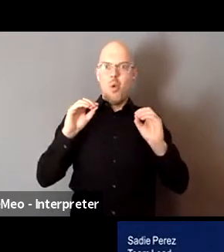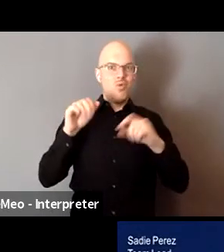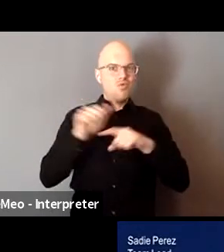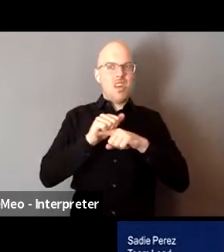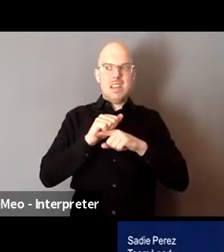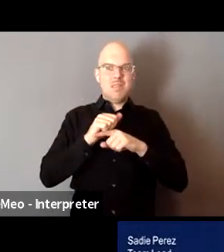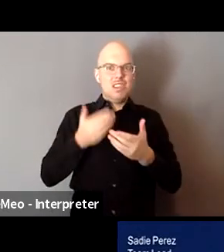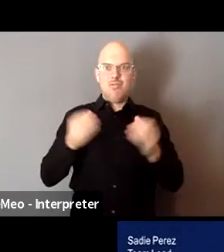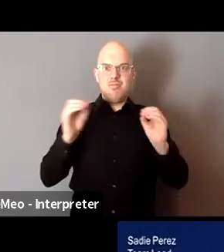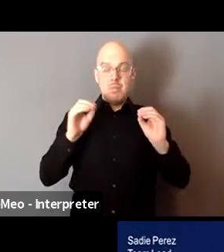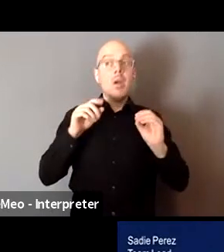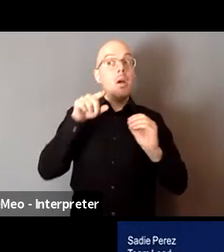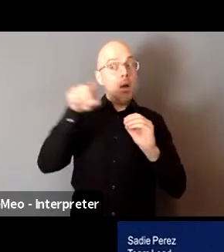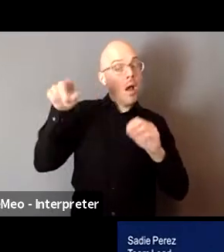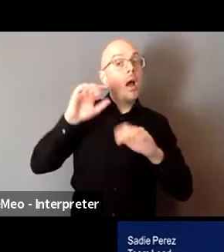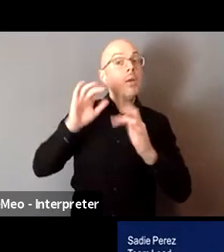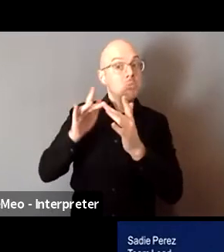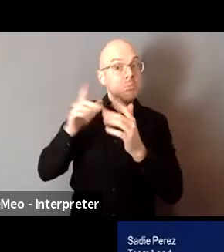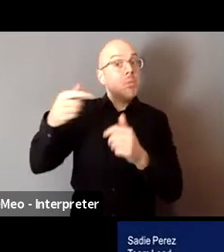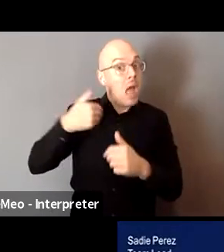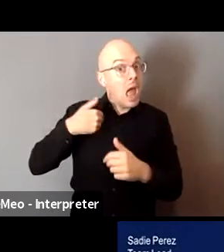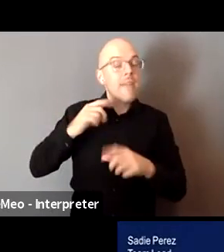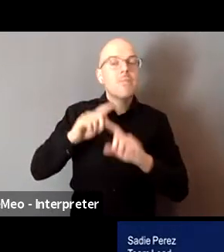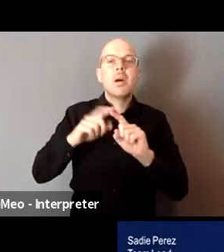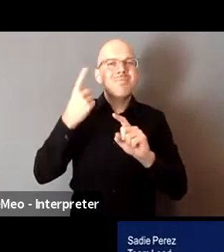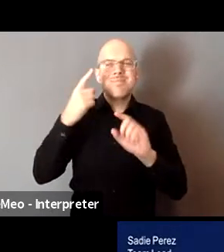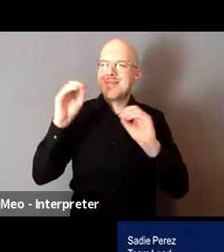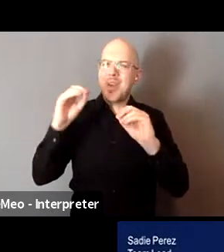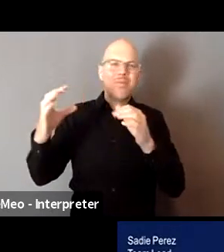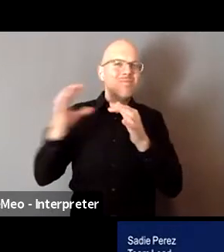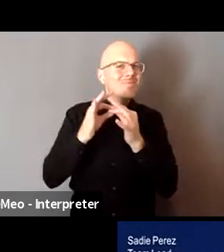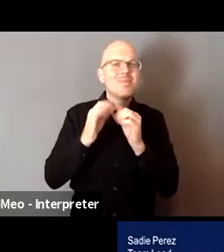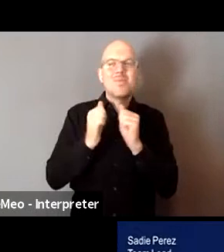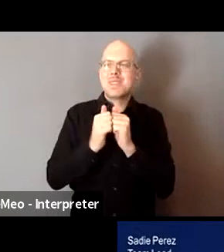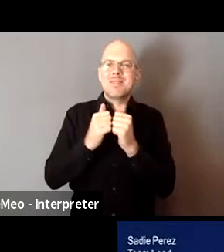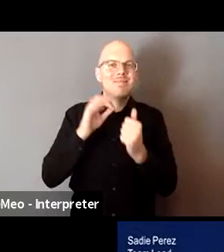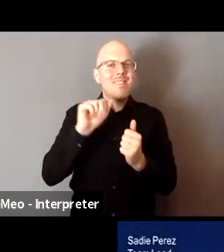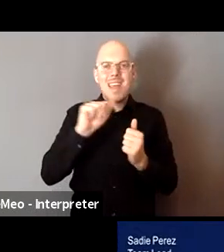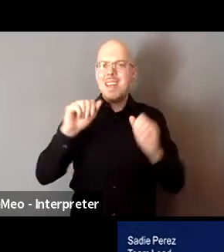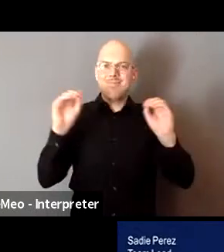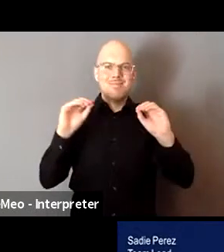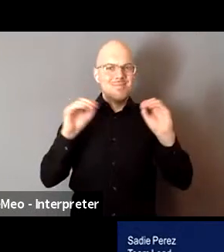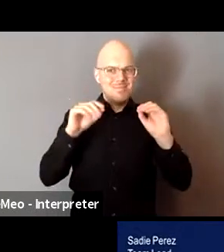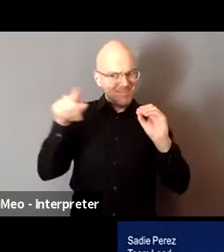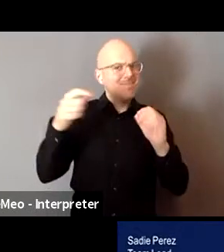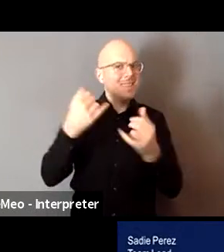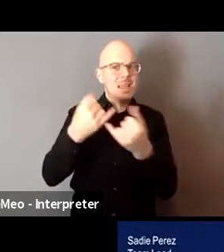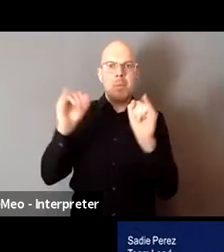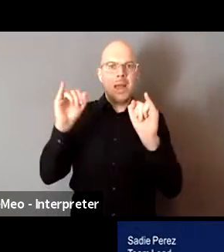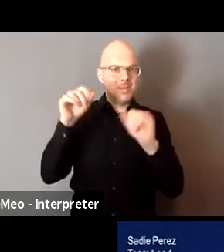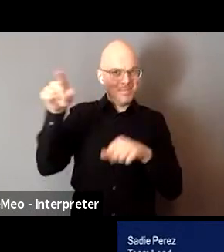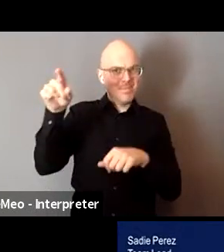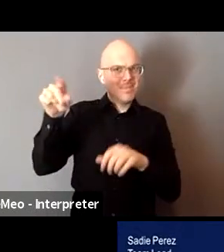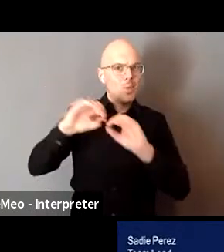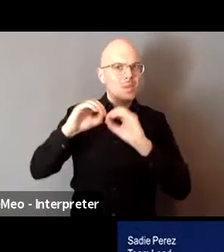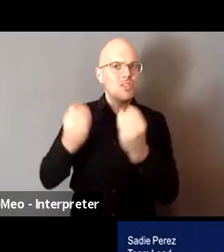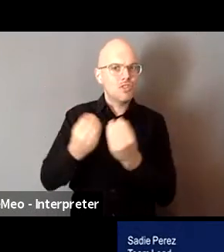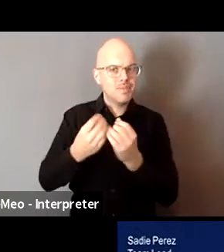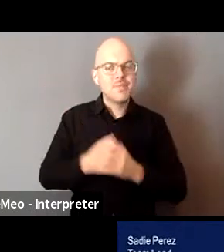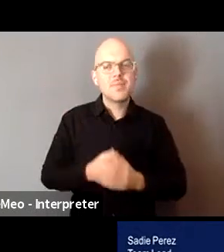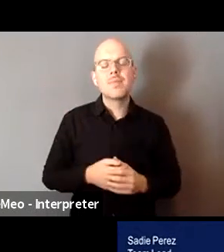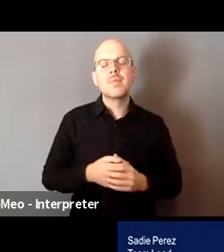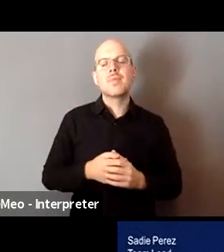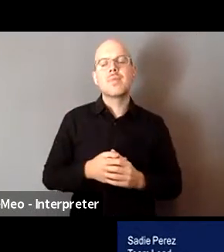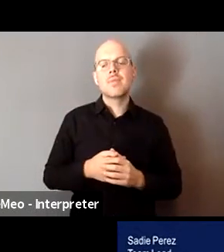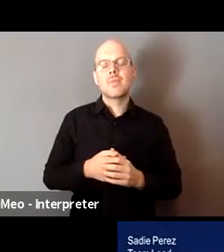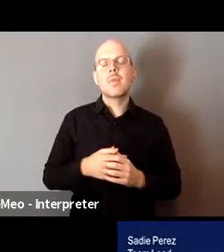material online, but it's not affiliated at all with the FAA whatsoever. And when you also apply for the